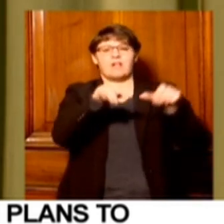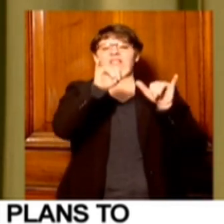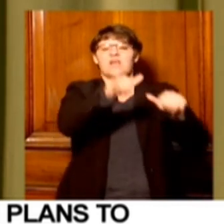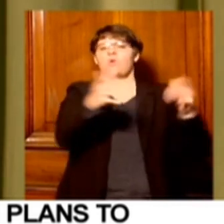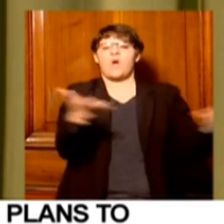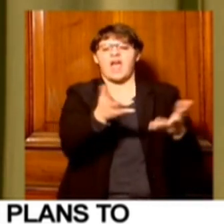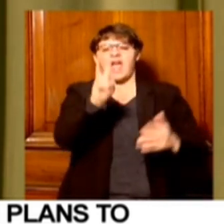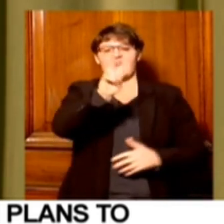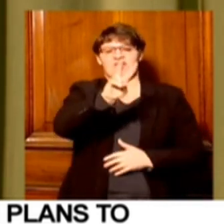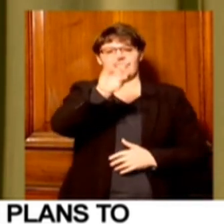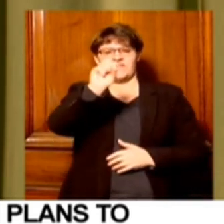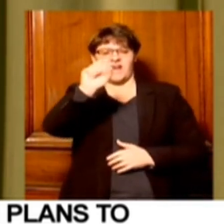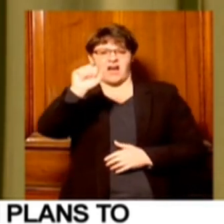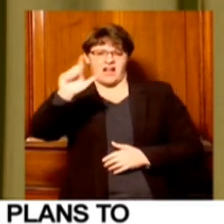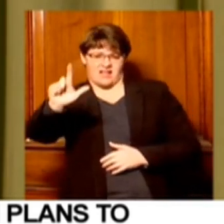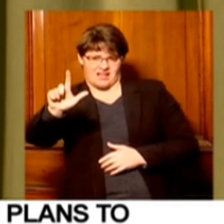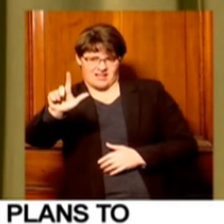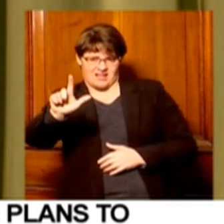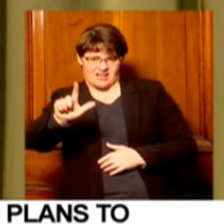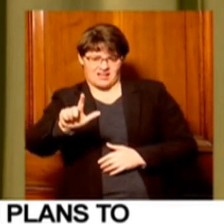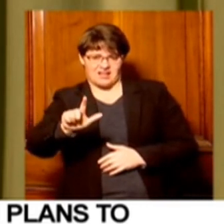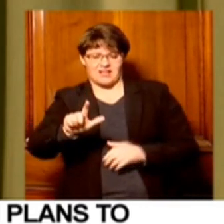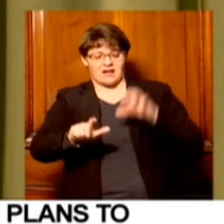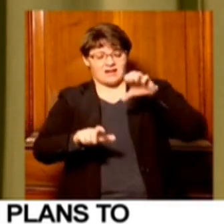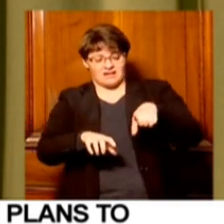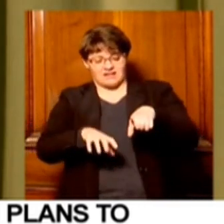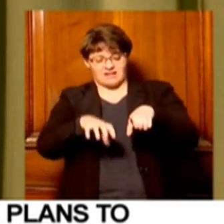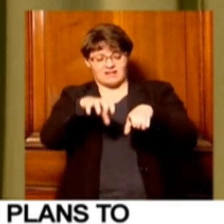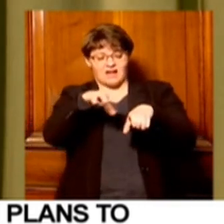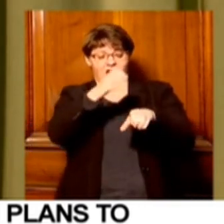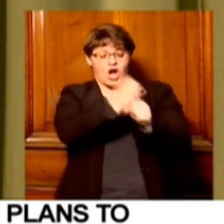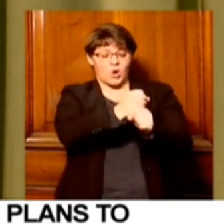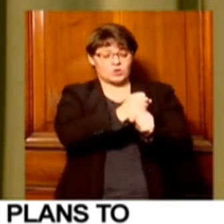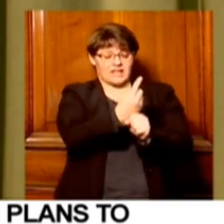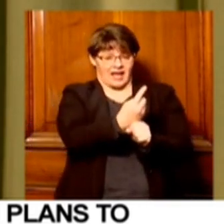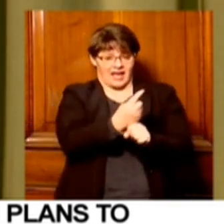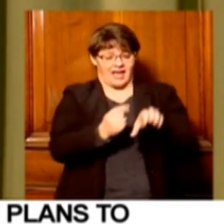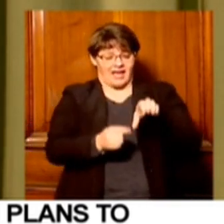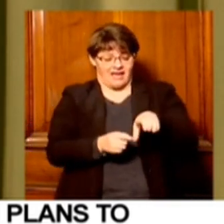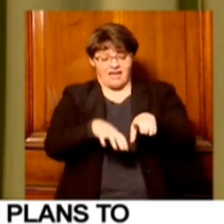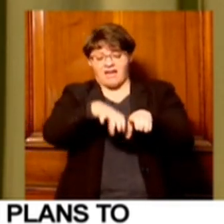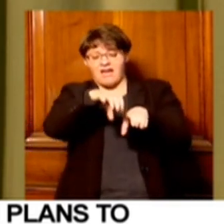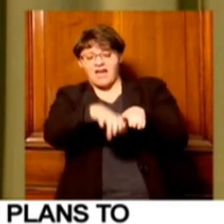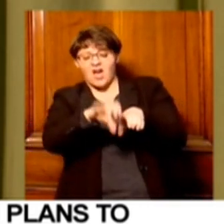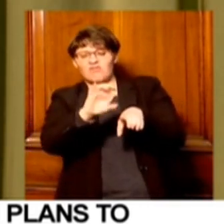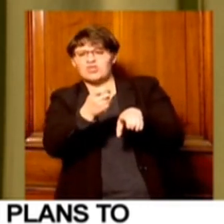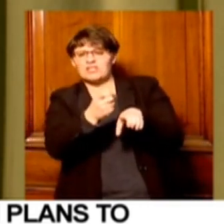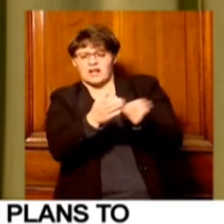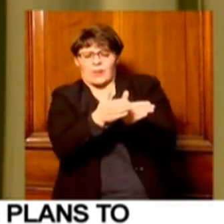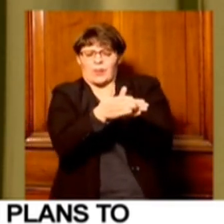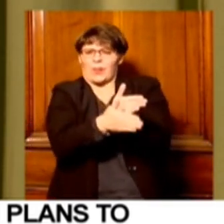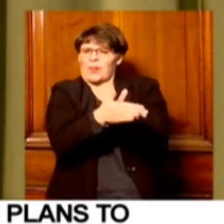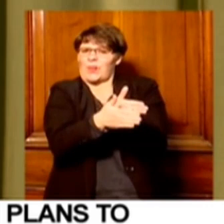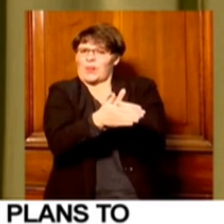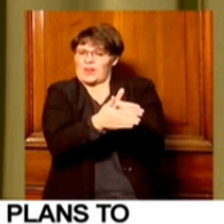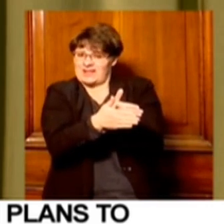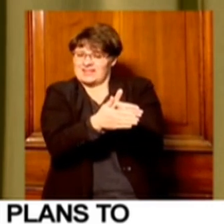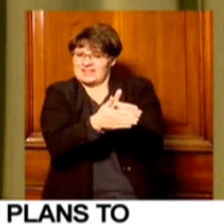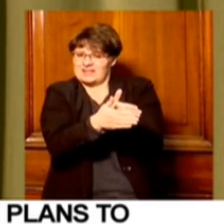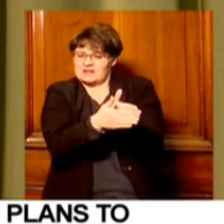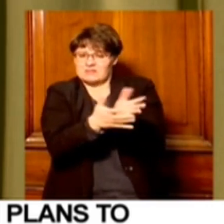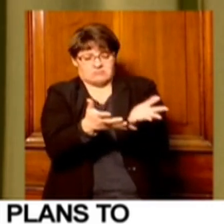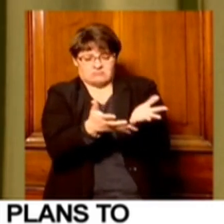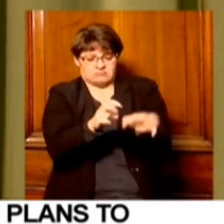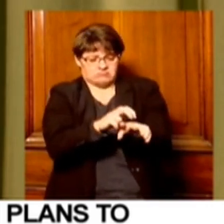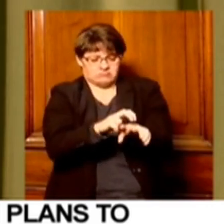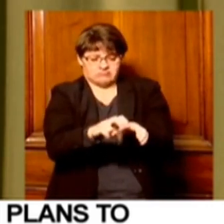And there, two provinces meet, Gauteng as well as the Free State province. And as it